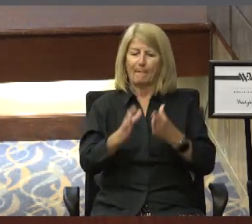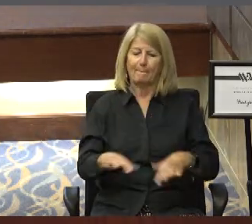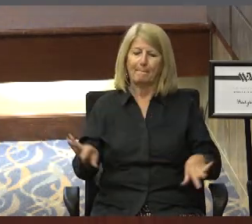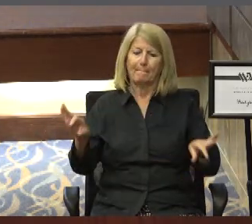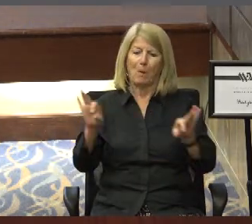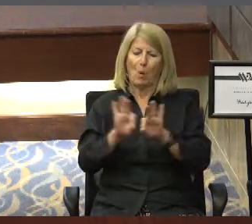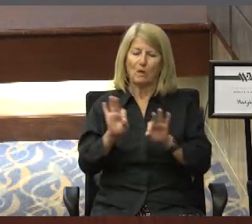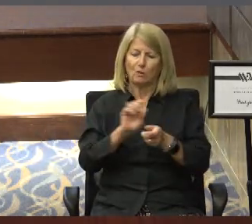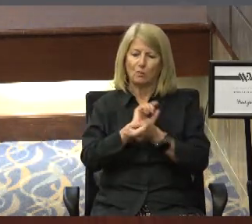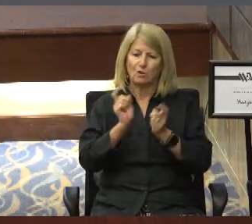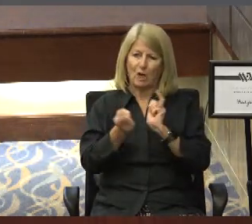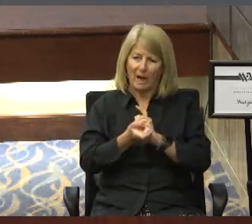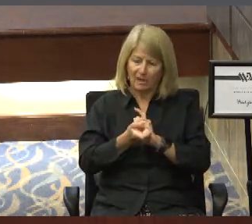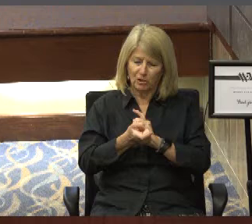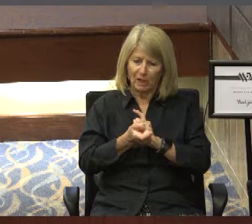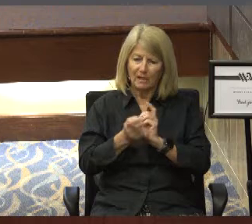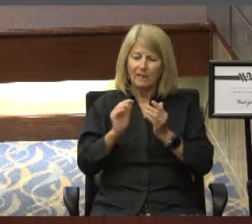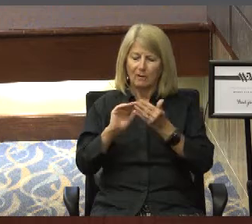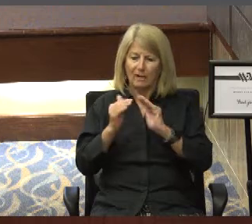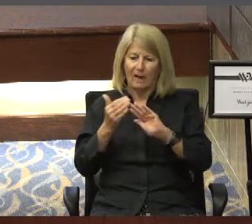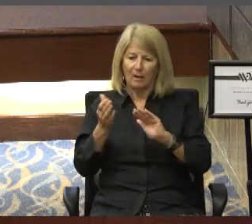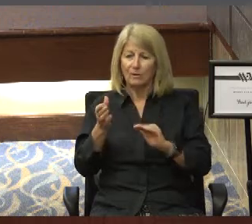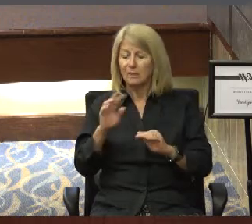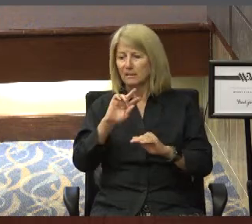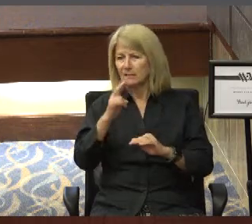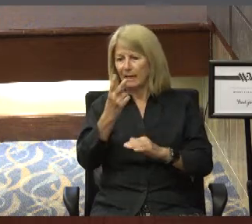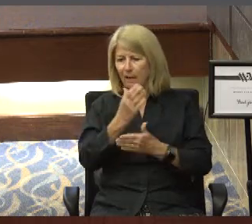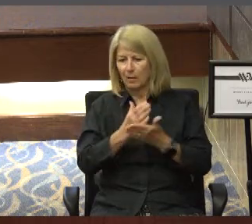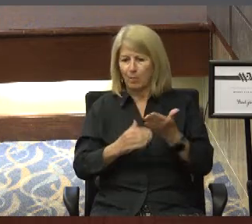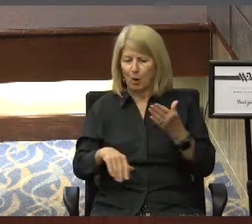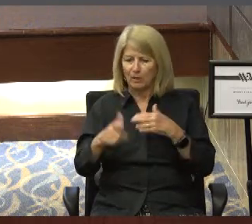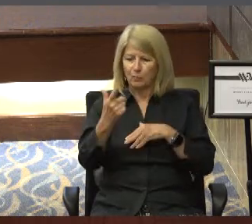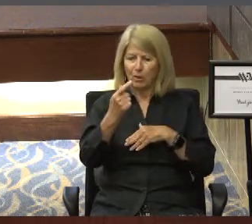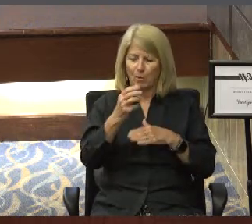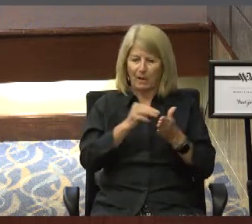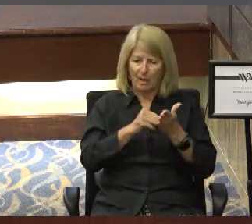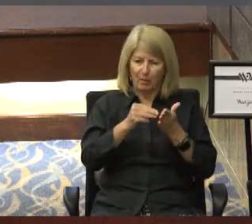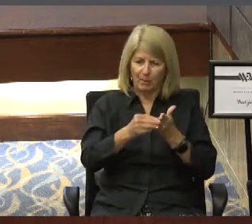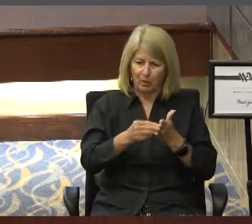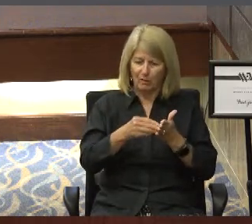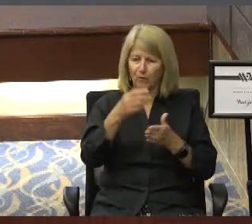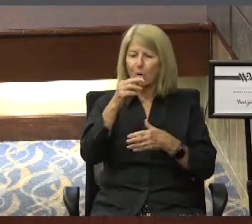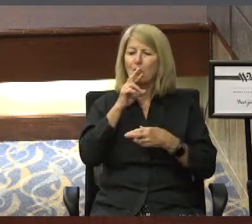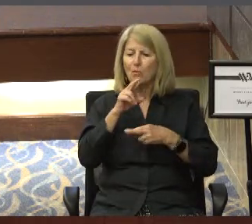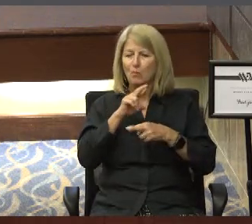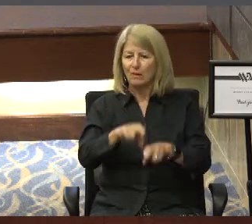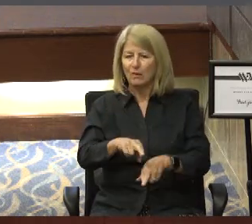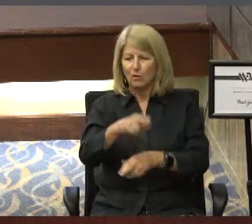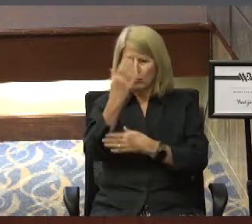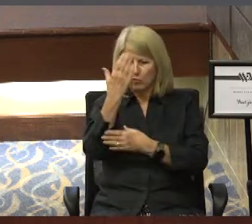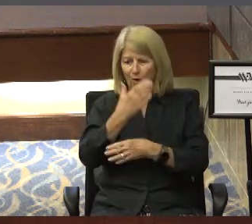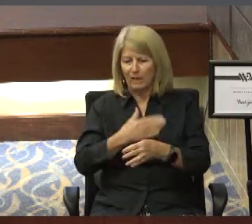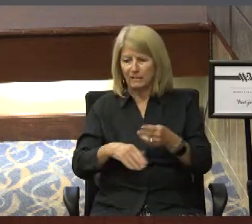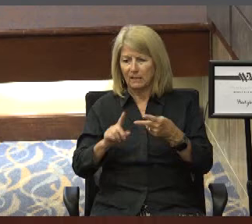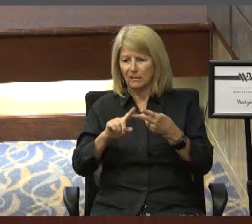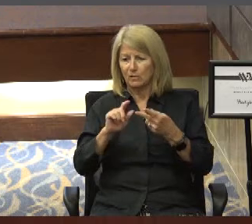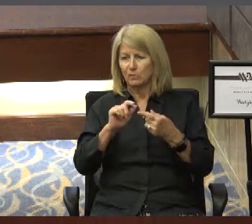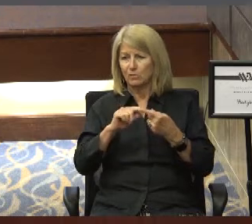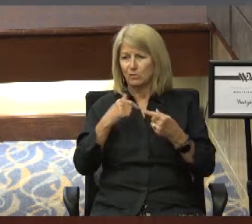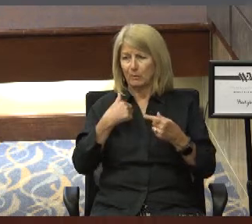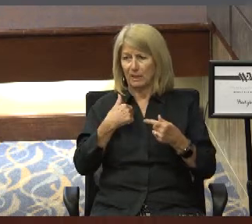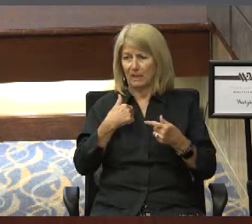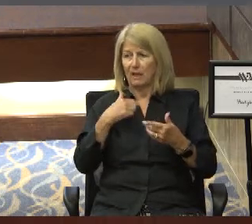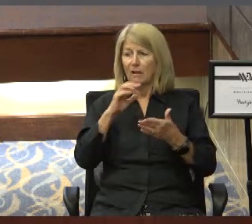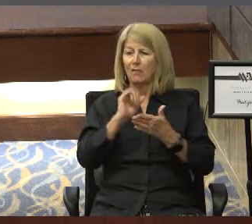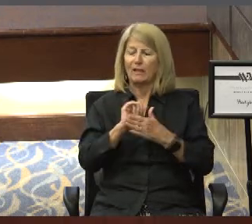downtown. The second part to me is the 21 million that we're committing for riverfront improvement. And to me, this is long overdue,